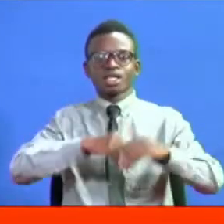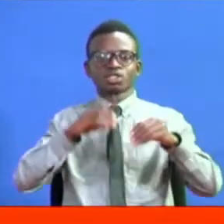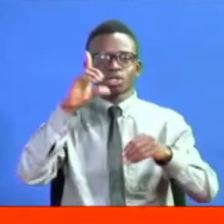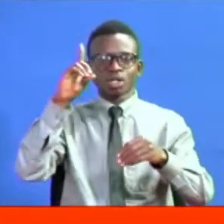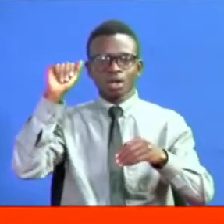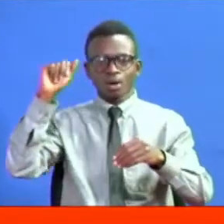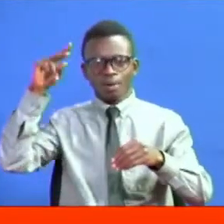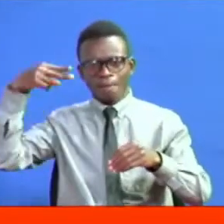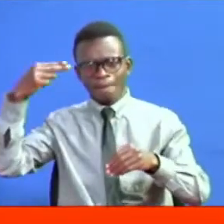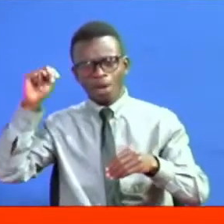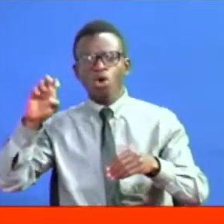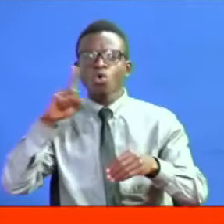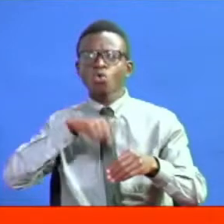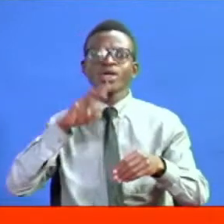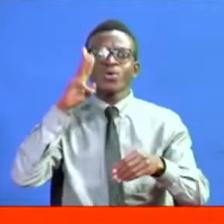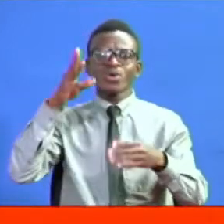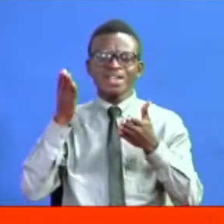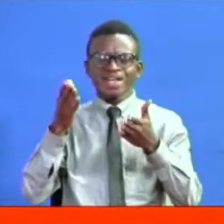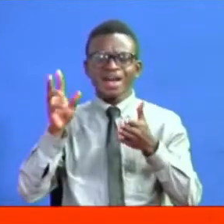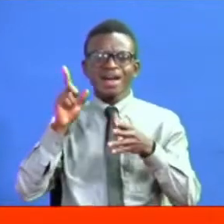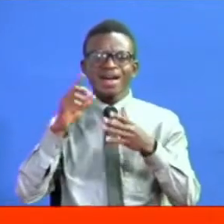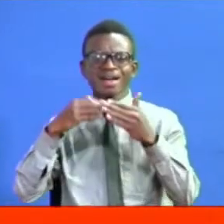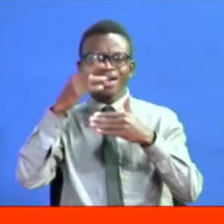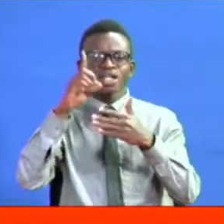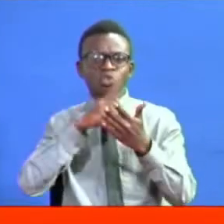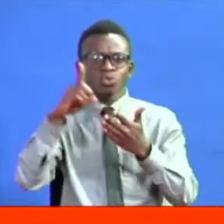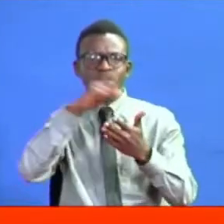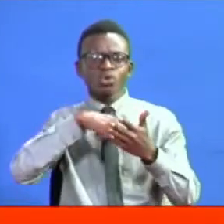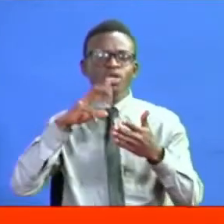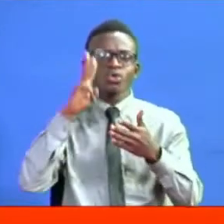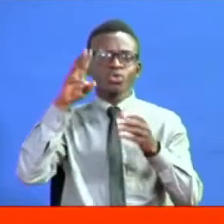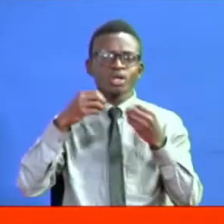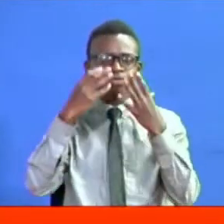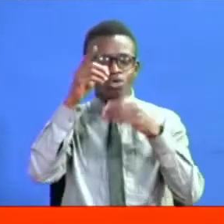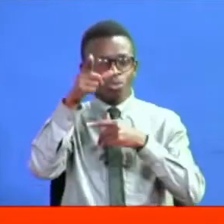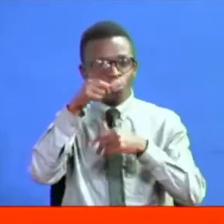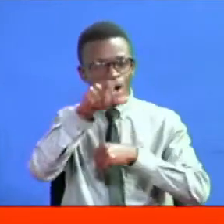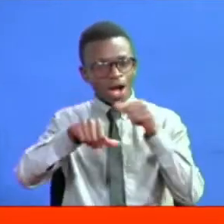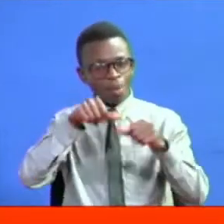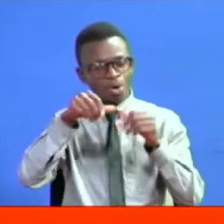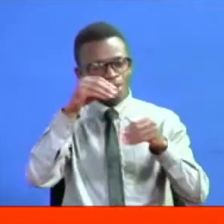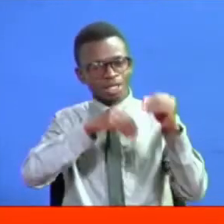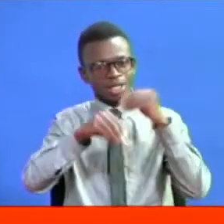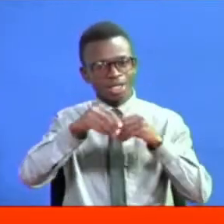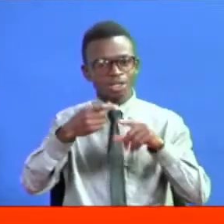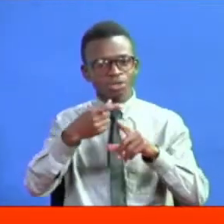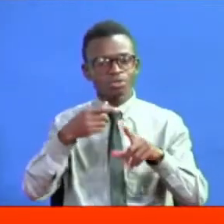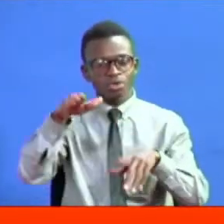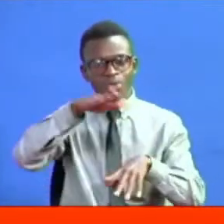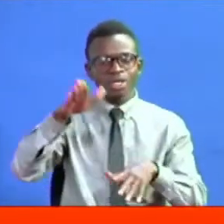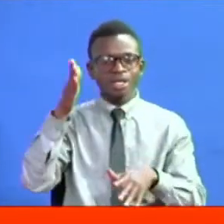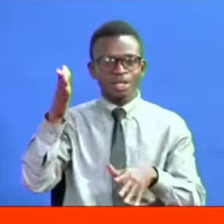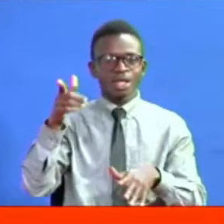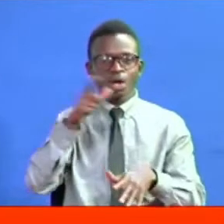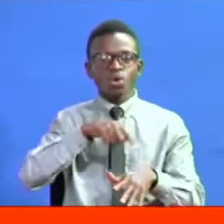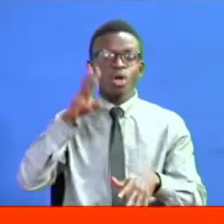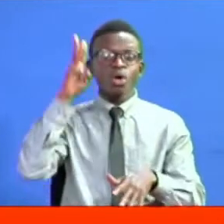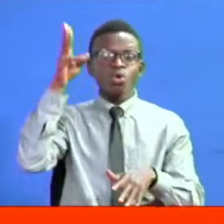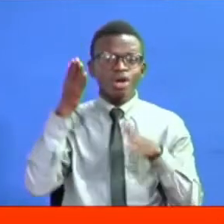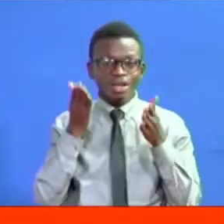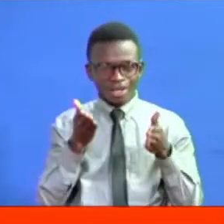here next week to make sure we get to inform our viewers on the happenings live from the ground. Huh? Yes, we shall be